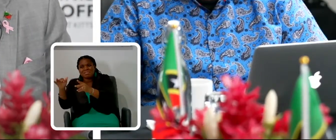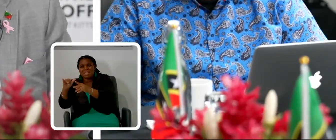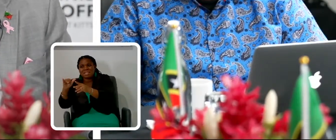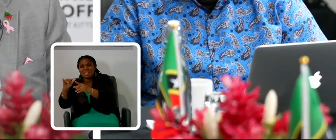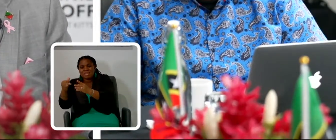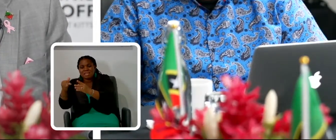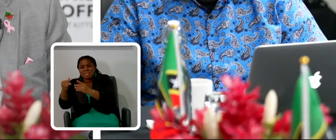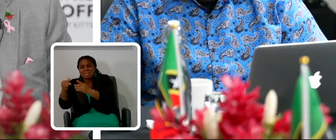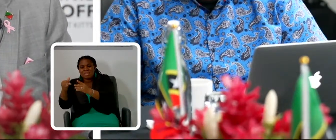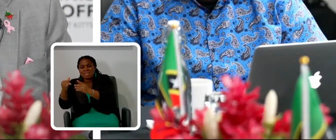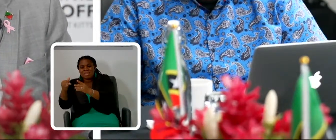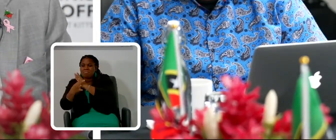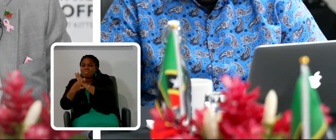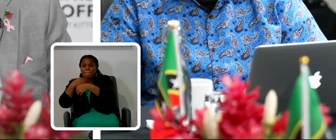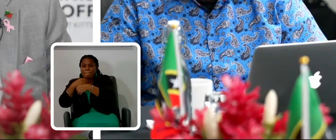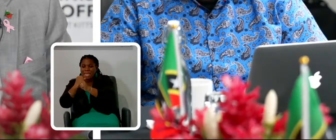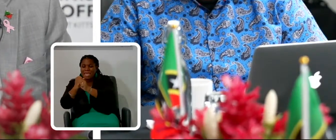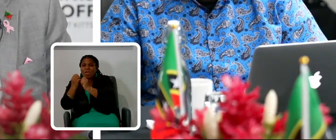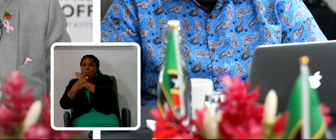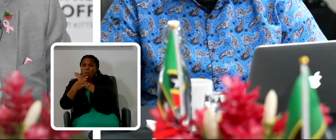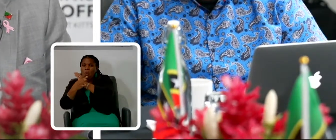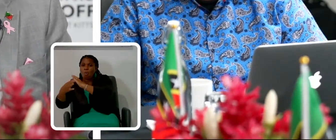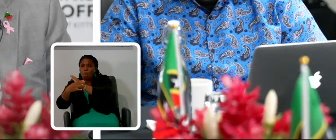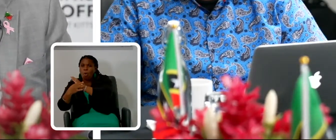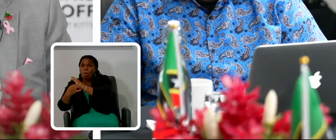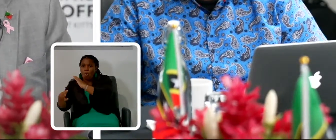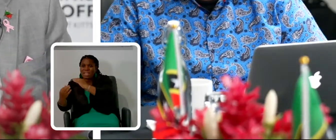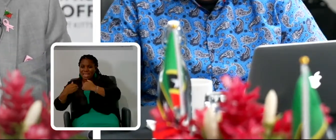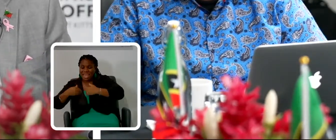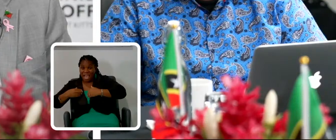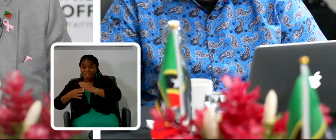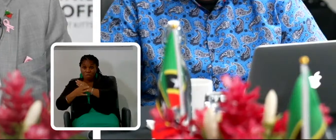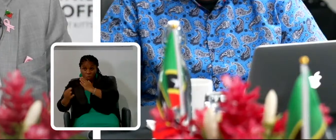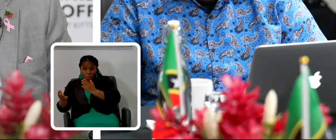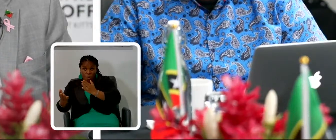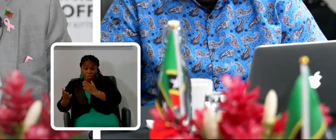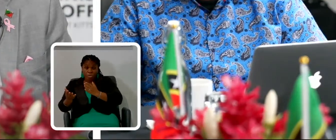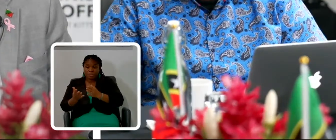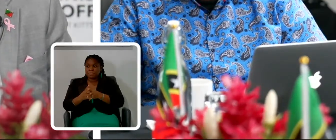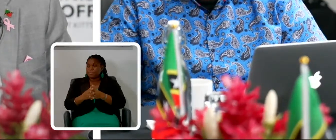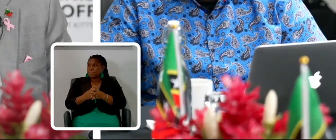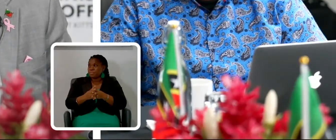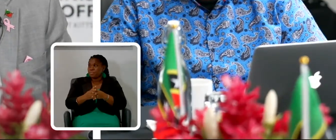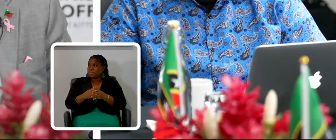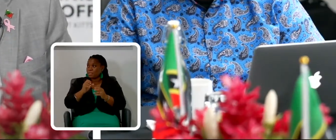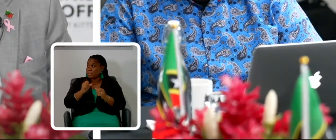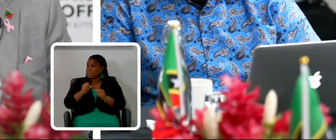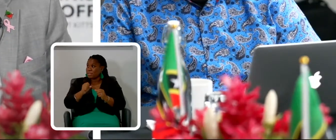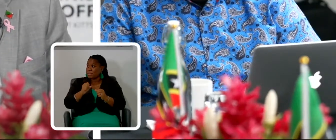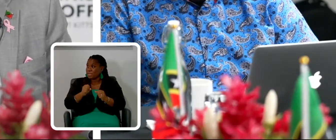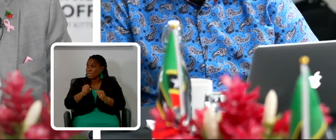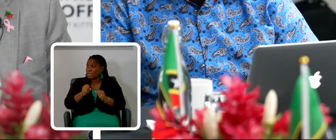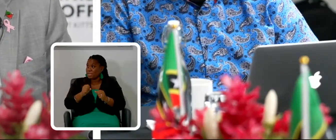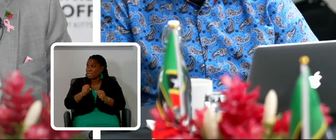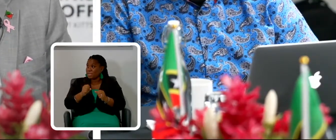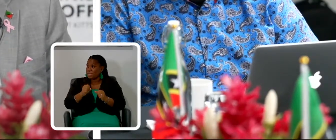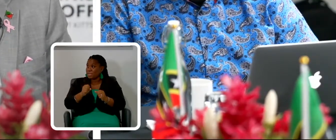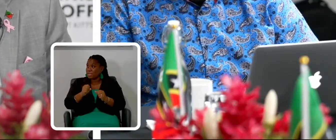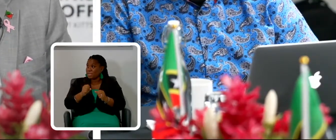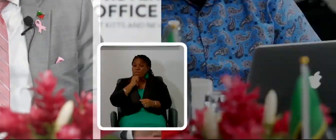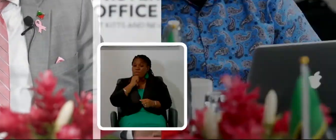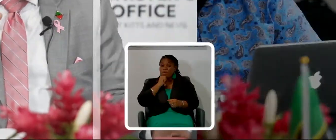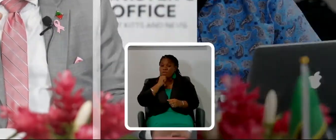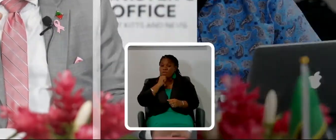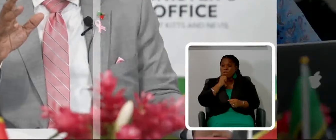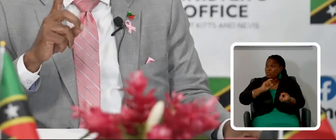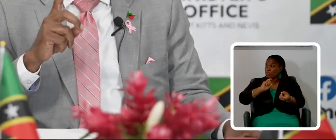recognize that the future is in renewable. If they don't